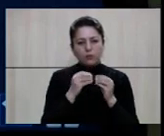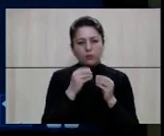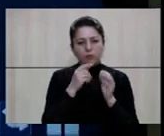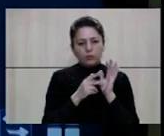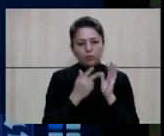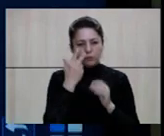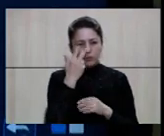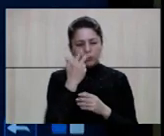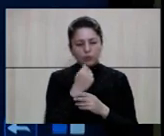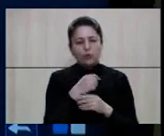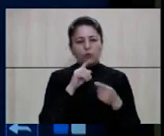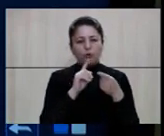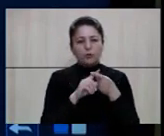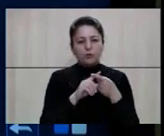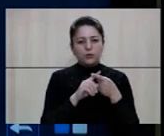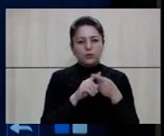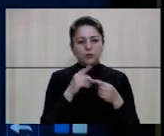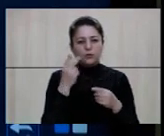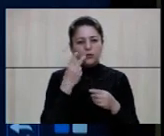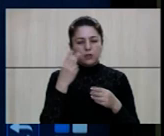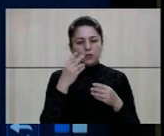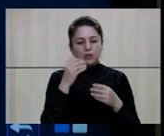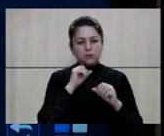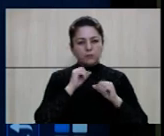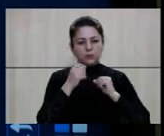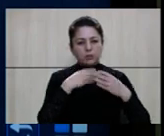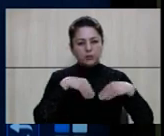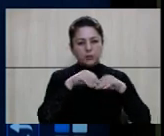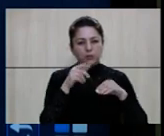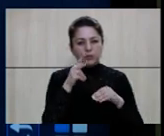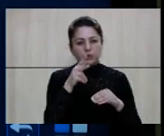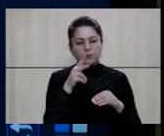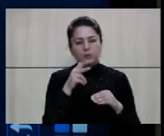2302.13, qo'shamiz 2-brigadaniki